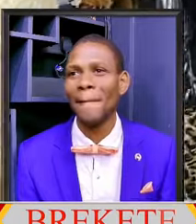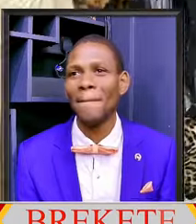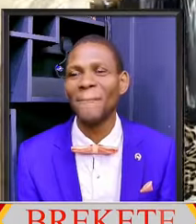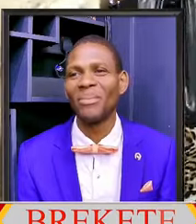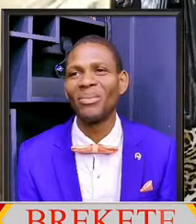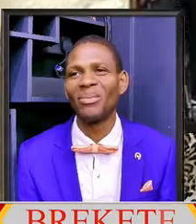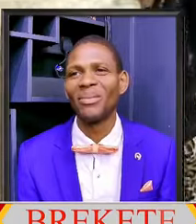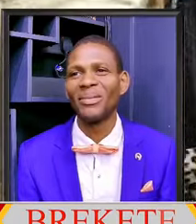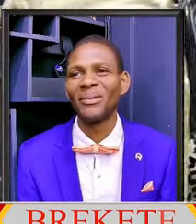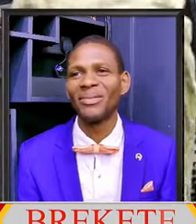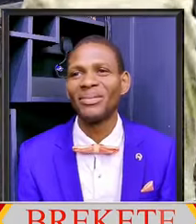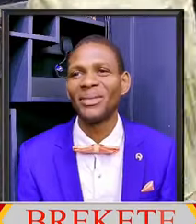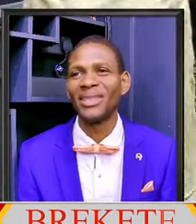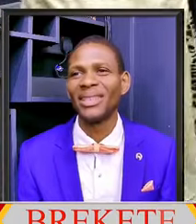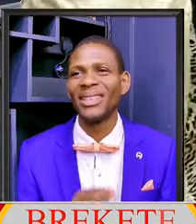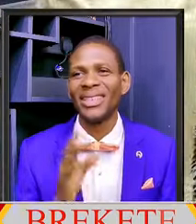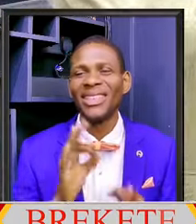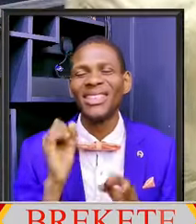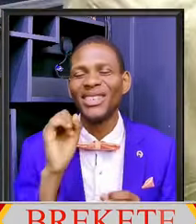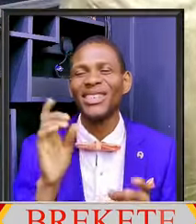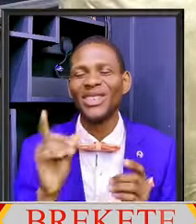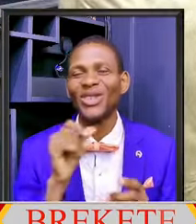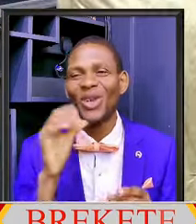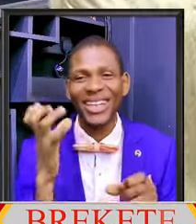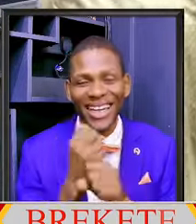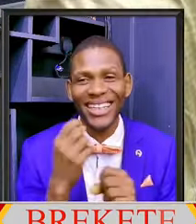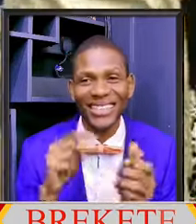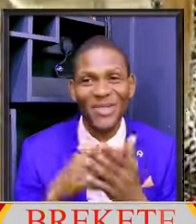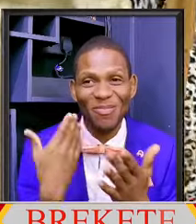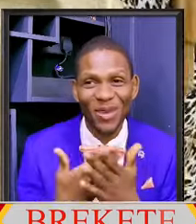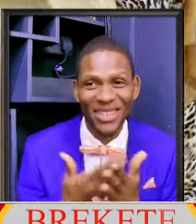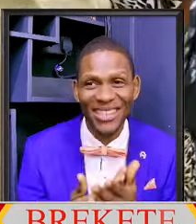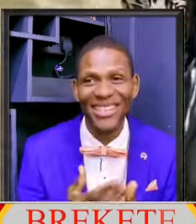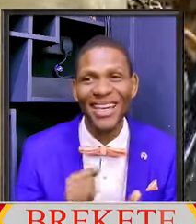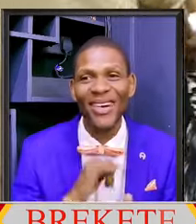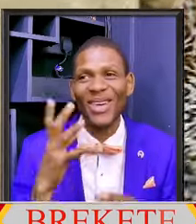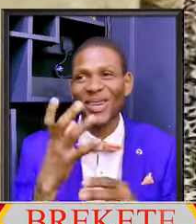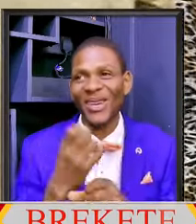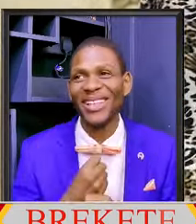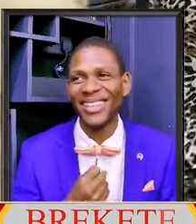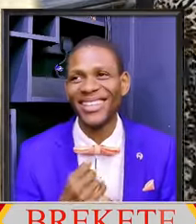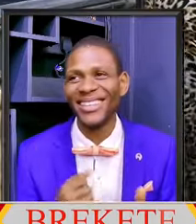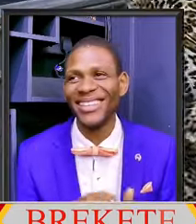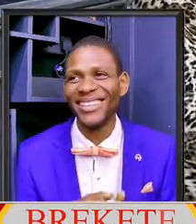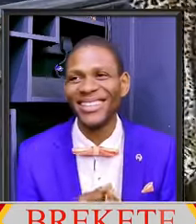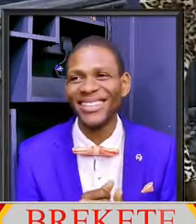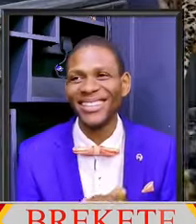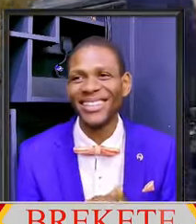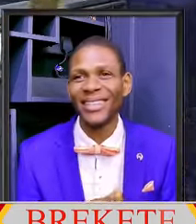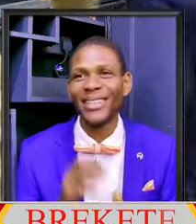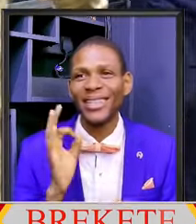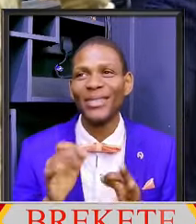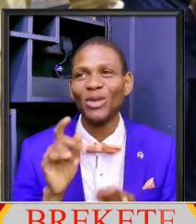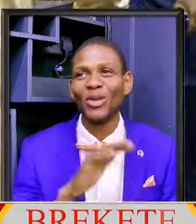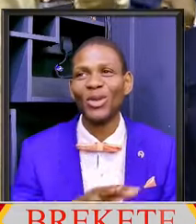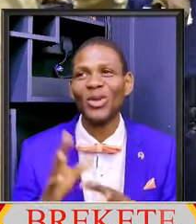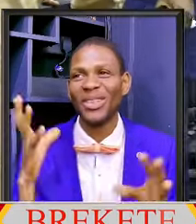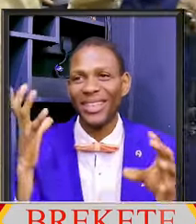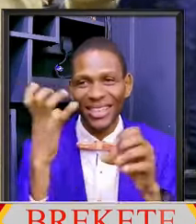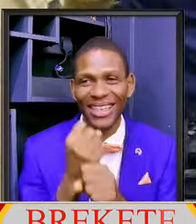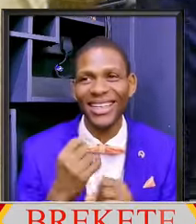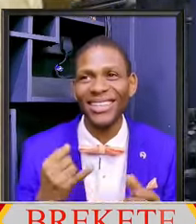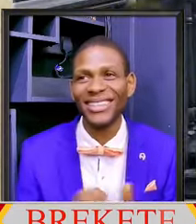Catch him. You should not catch him. Bring him. Gadubu dari na gazanua. If you not catch him.